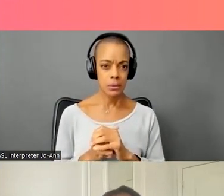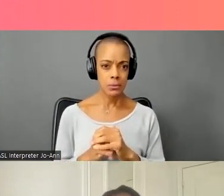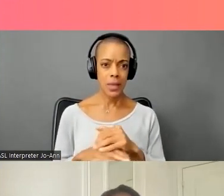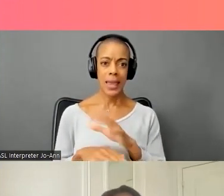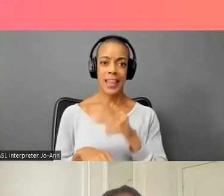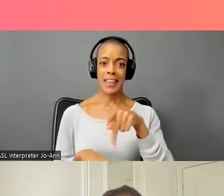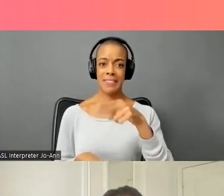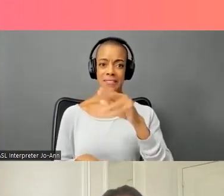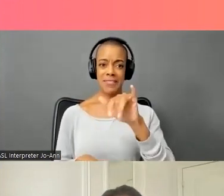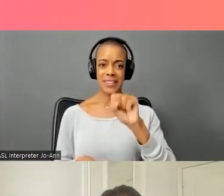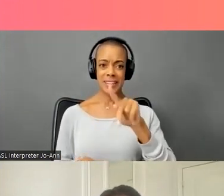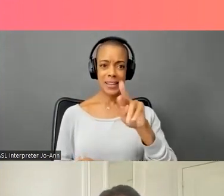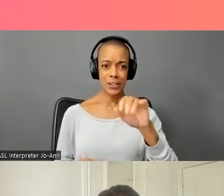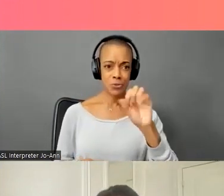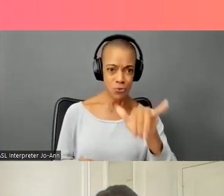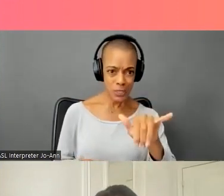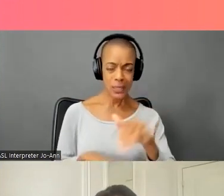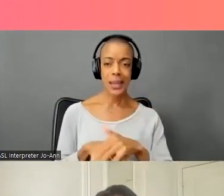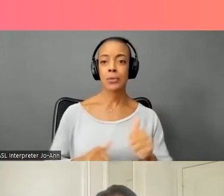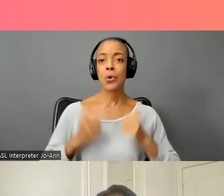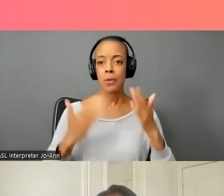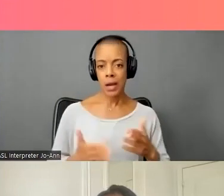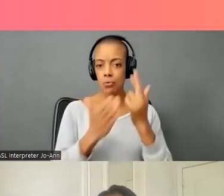that they provide for survivors of IPV.